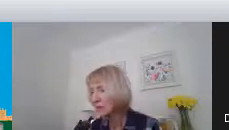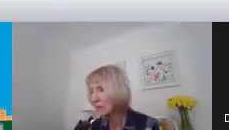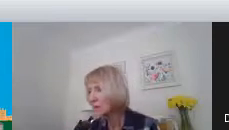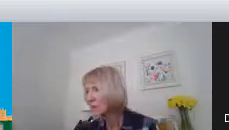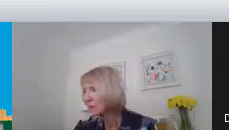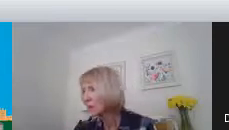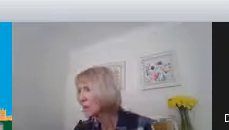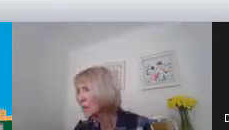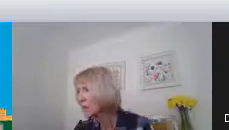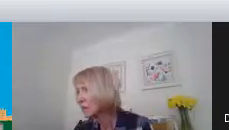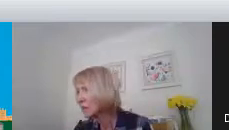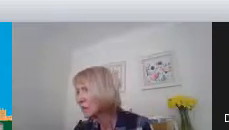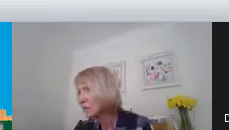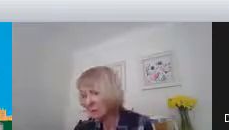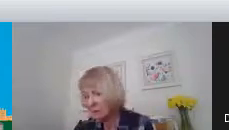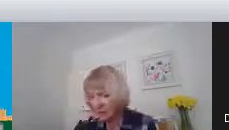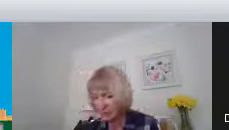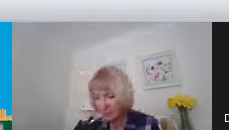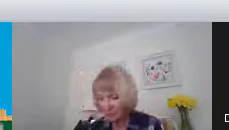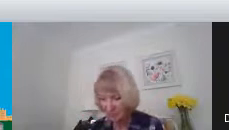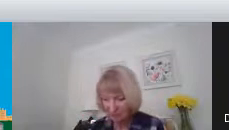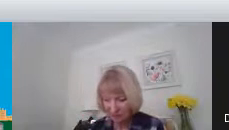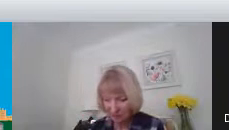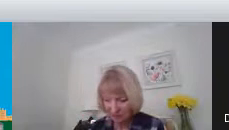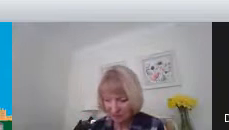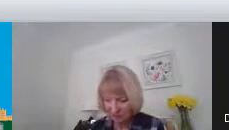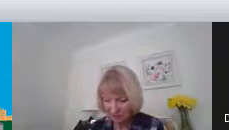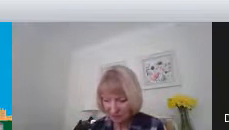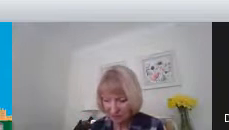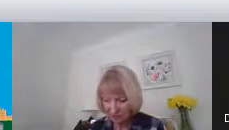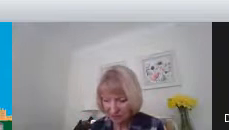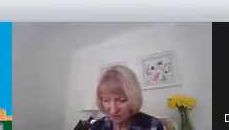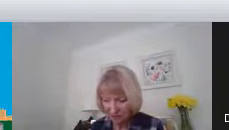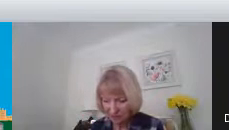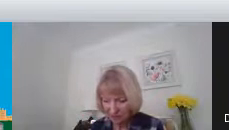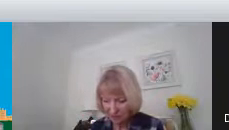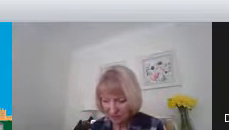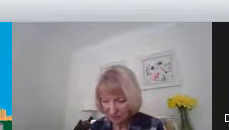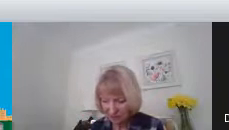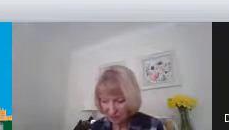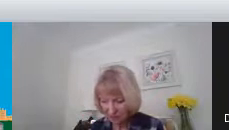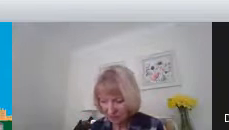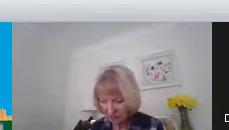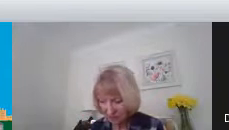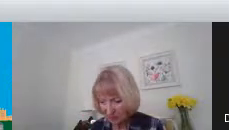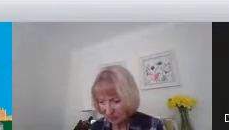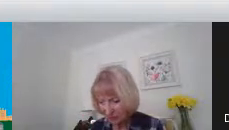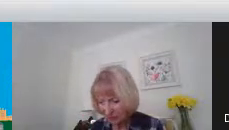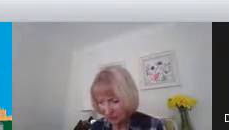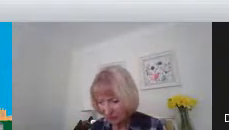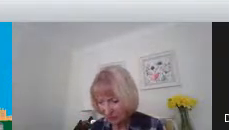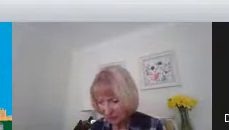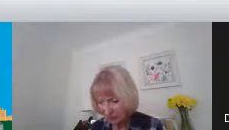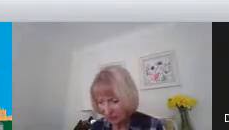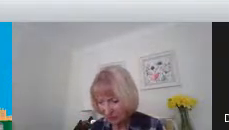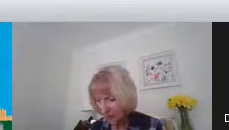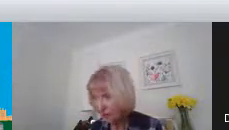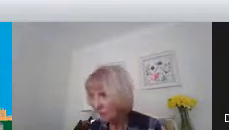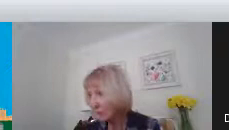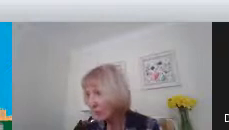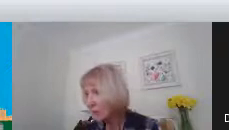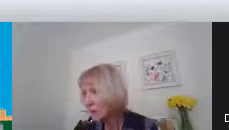follow-up. What we're really focused on, all of those different ways of describing it there were slightly different things with slightly different